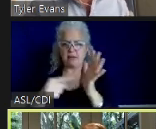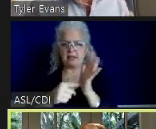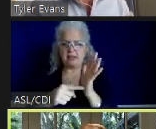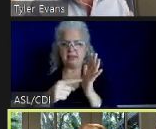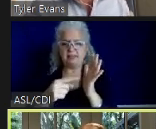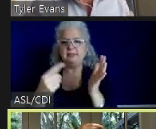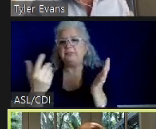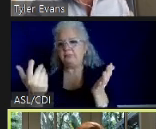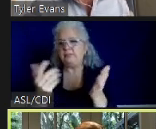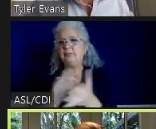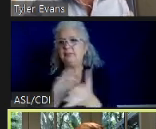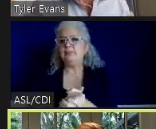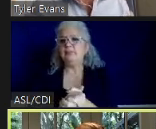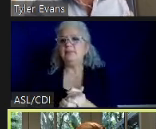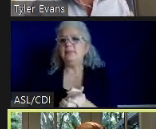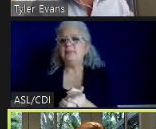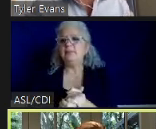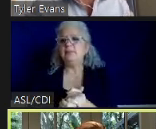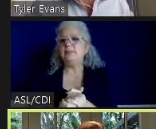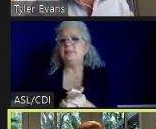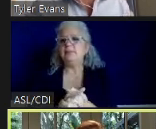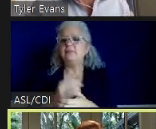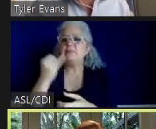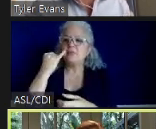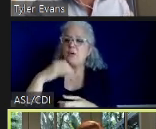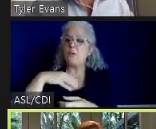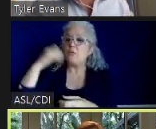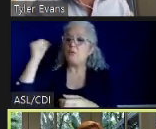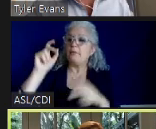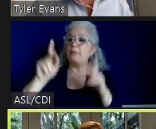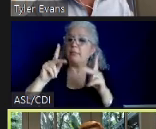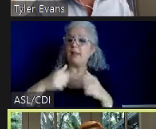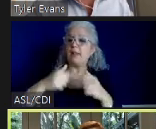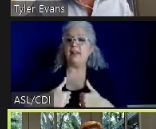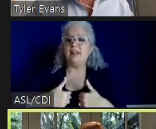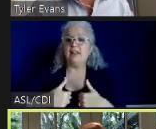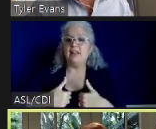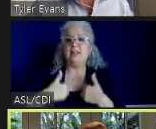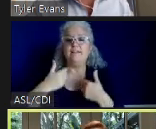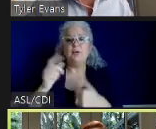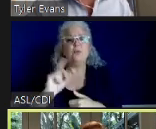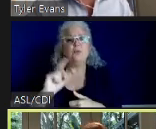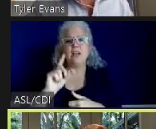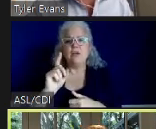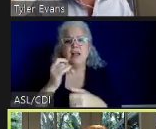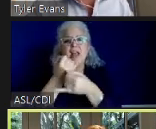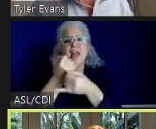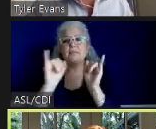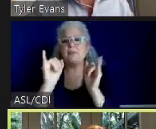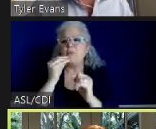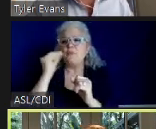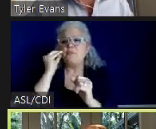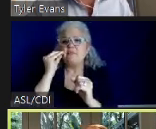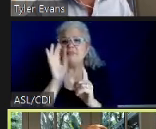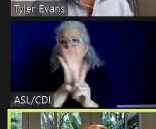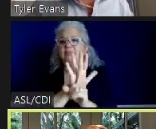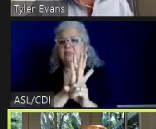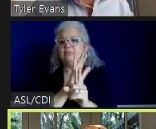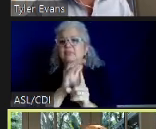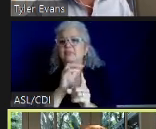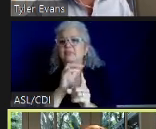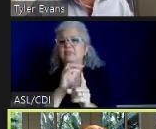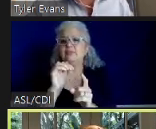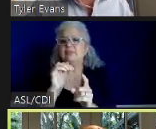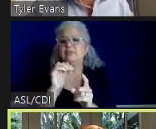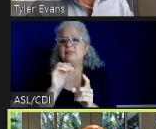living in independent living type situations. So it's a little bit different than residential care or skilled nursing facilities. So independent